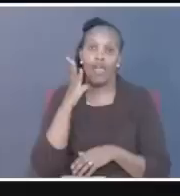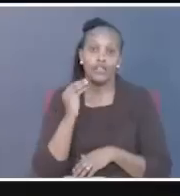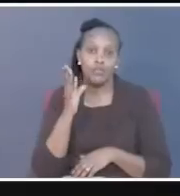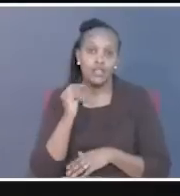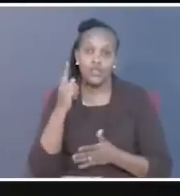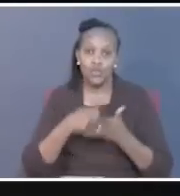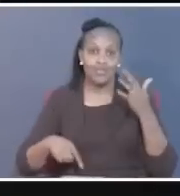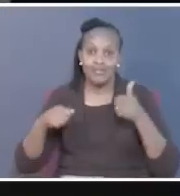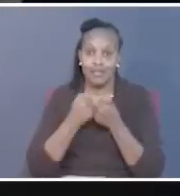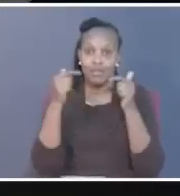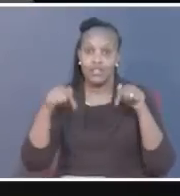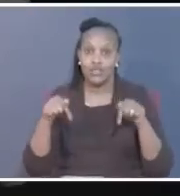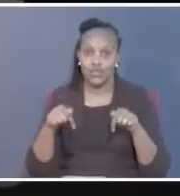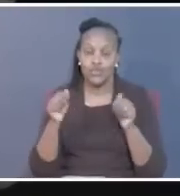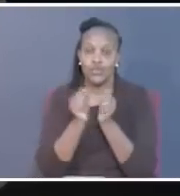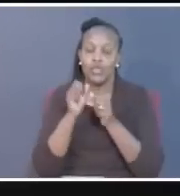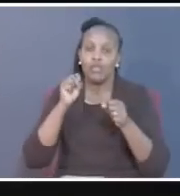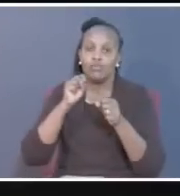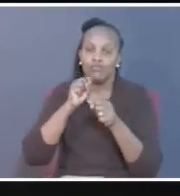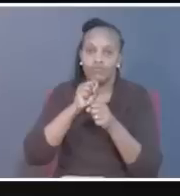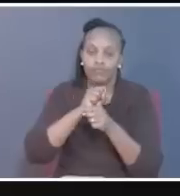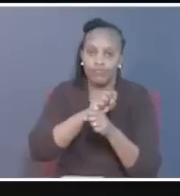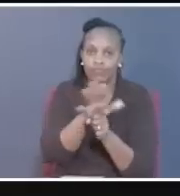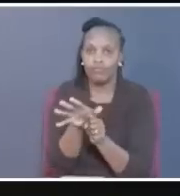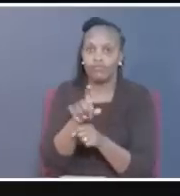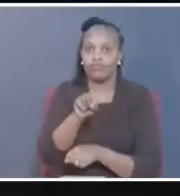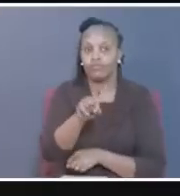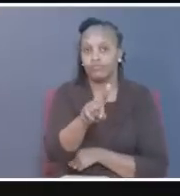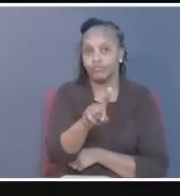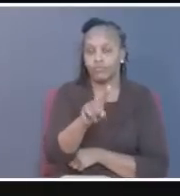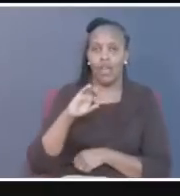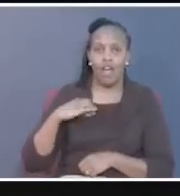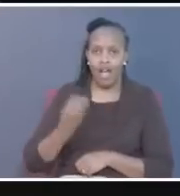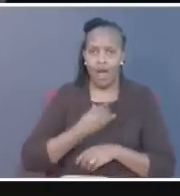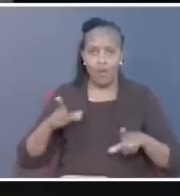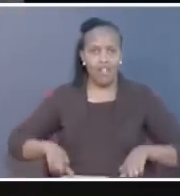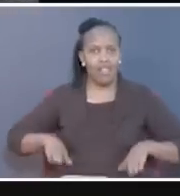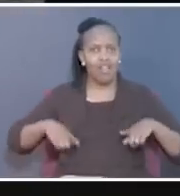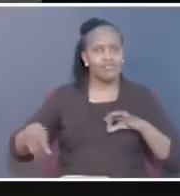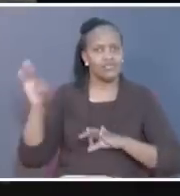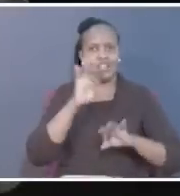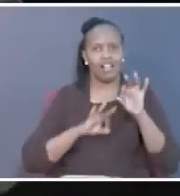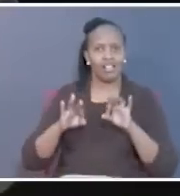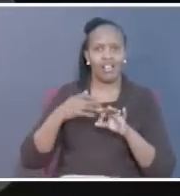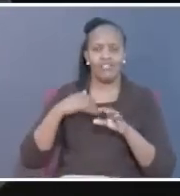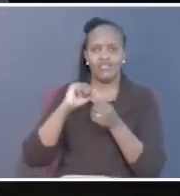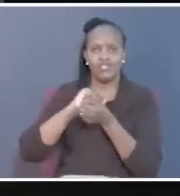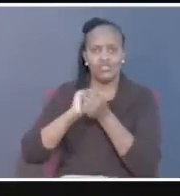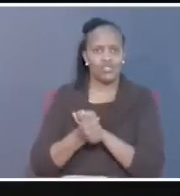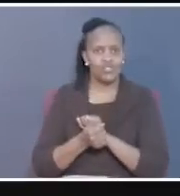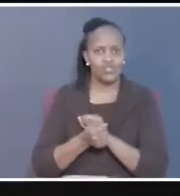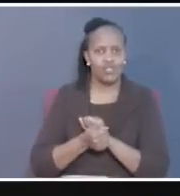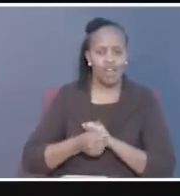this global COVID-19 pandemic. Our lifestyles have been changed. Our economy has